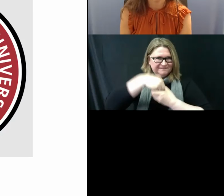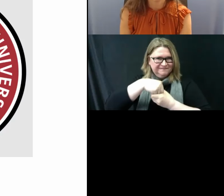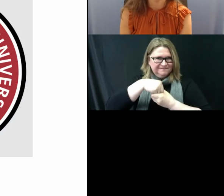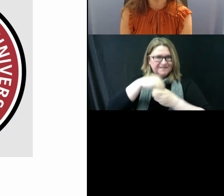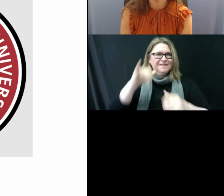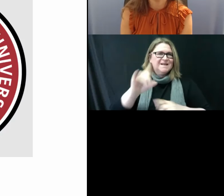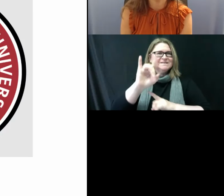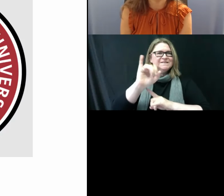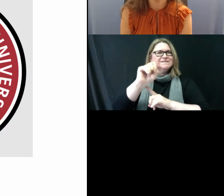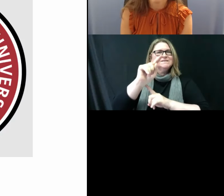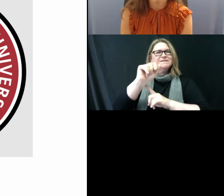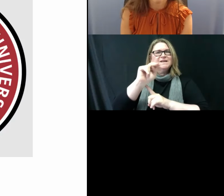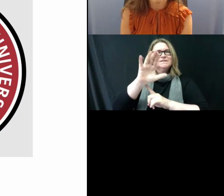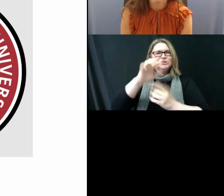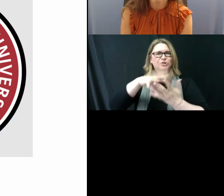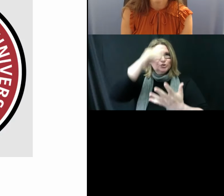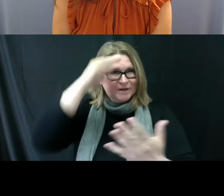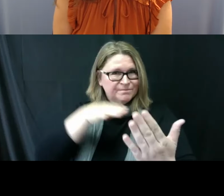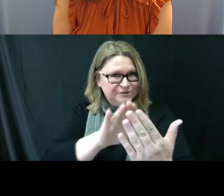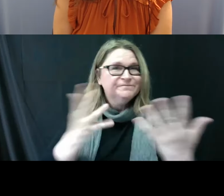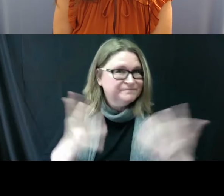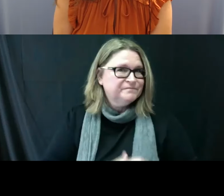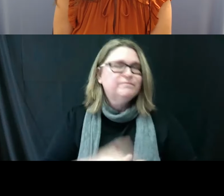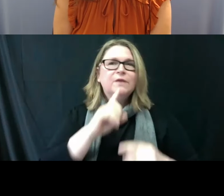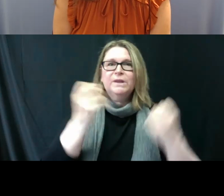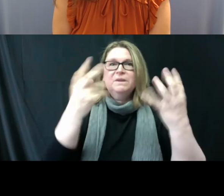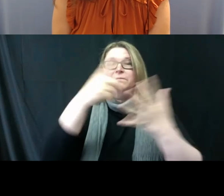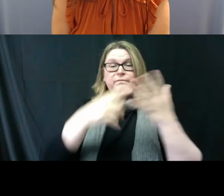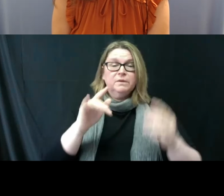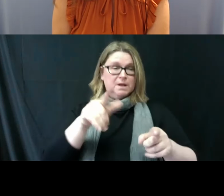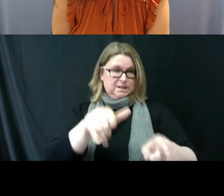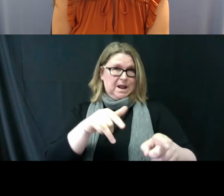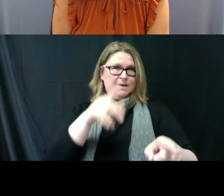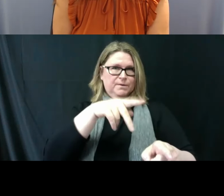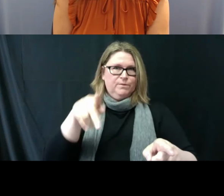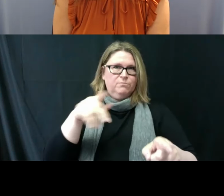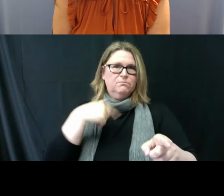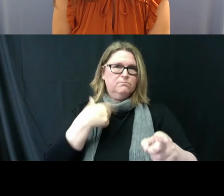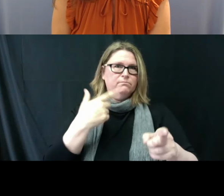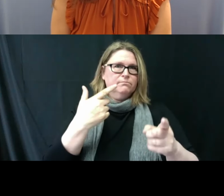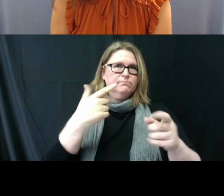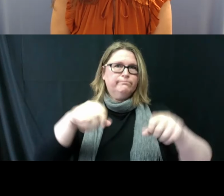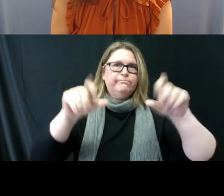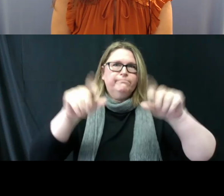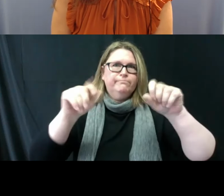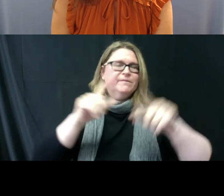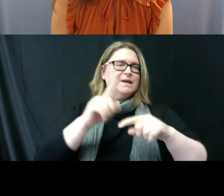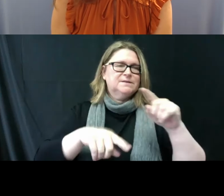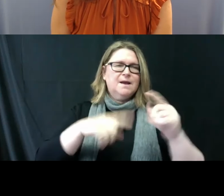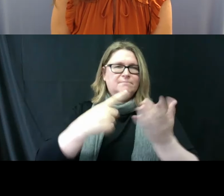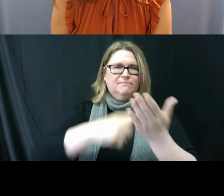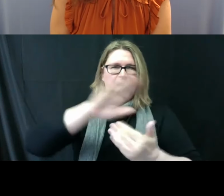work, or they have other commitments, they can do Zoom live. So there are different approaches